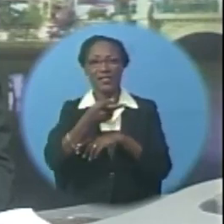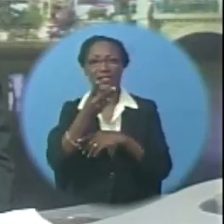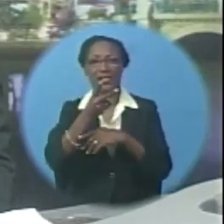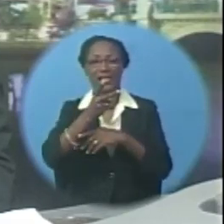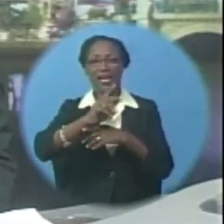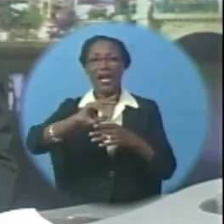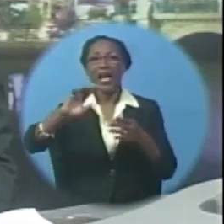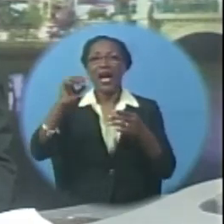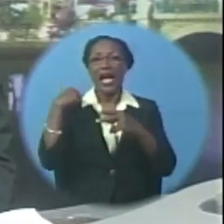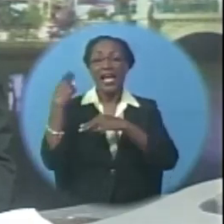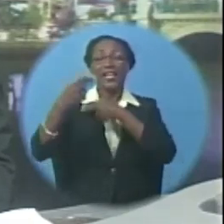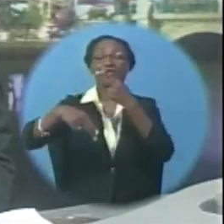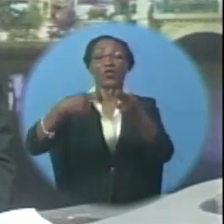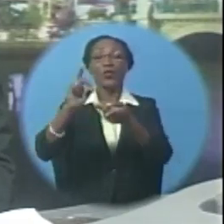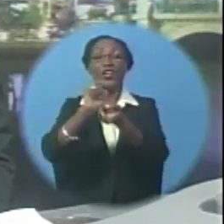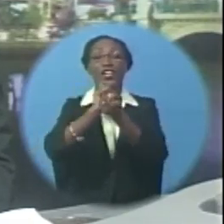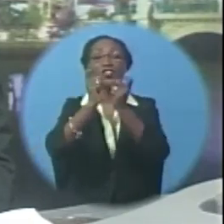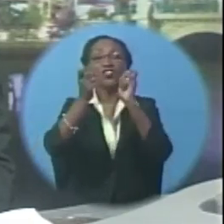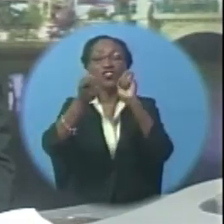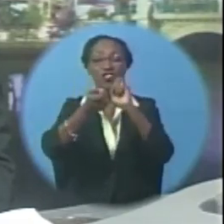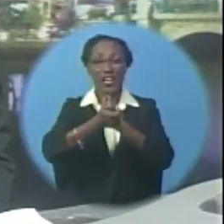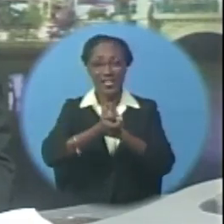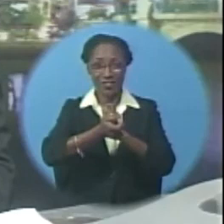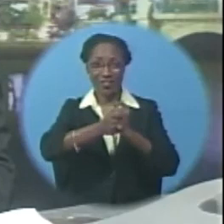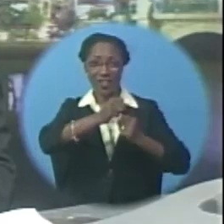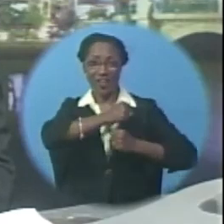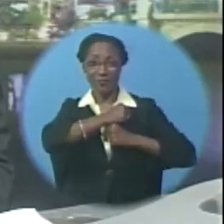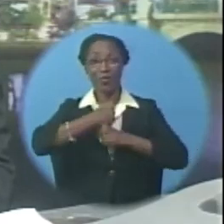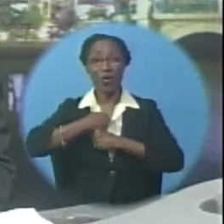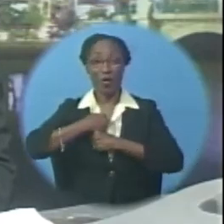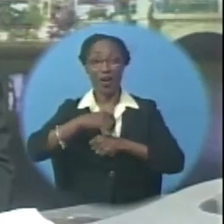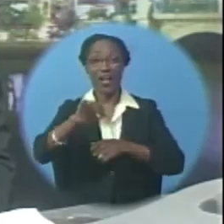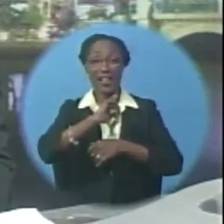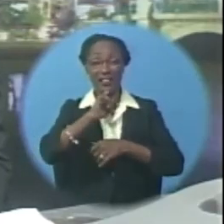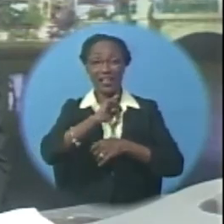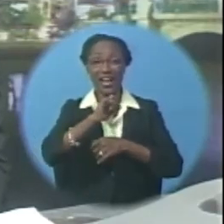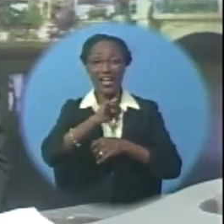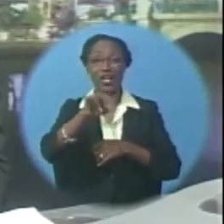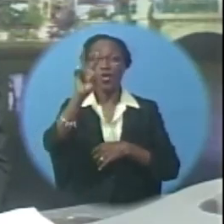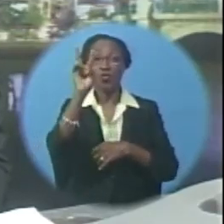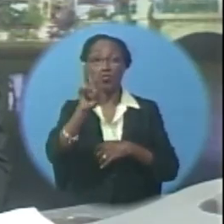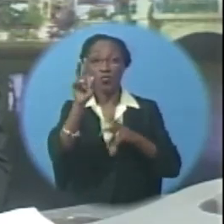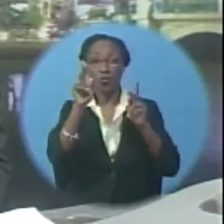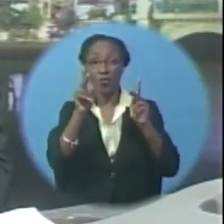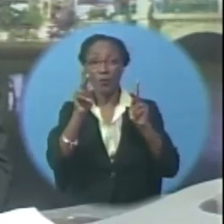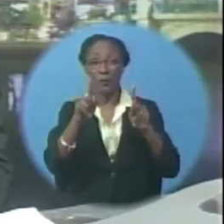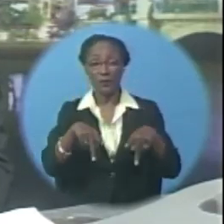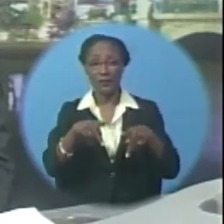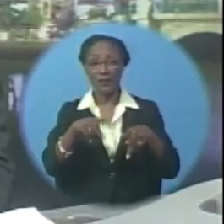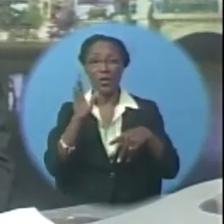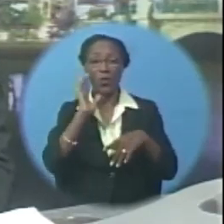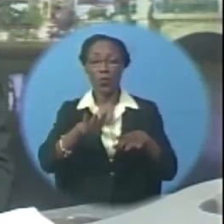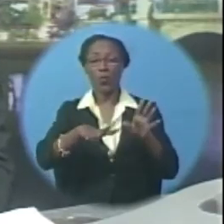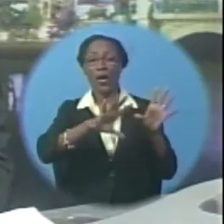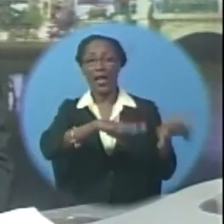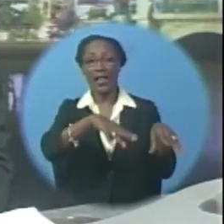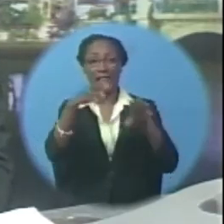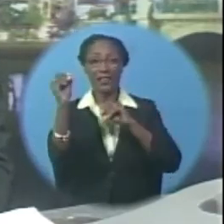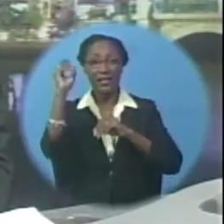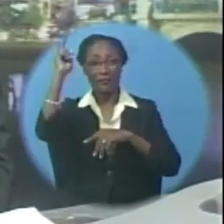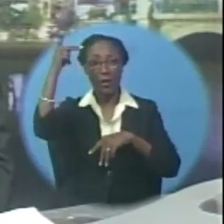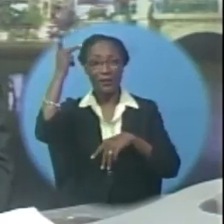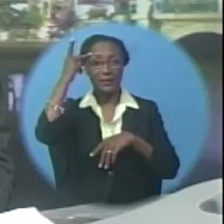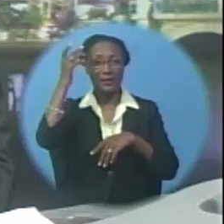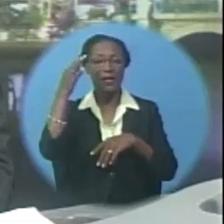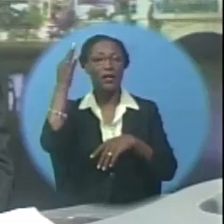of the guard when two sitting members of adjoining constituencies will simultaneously take their bow. He says at a